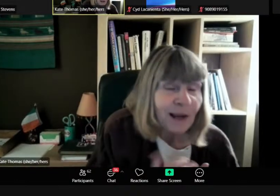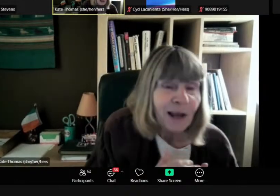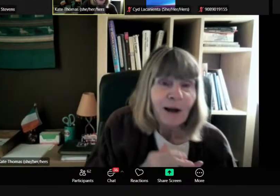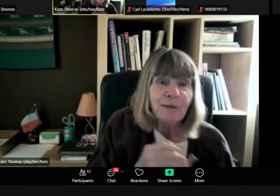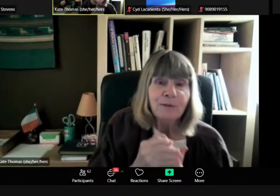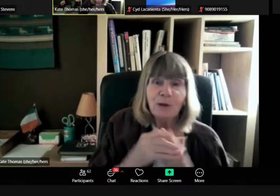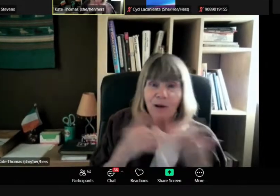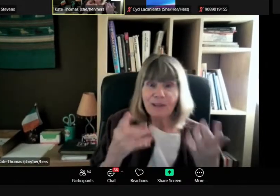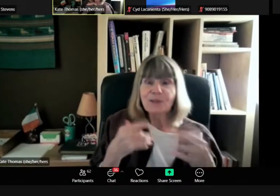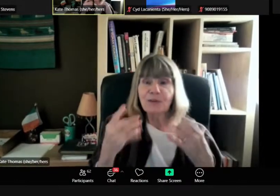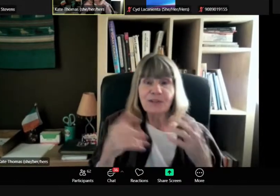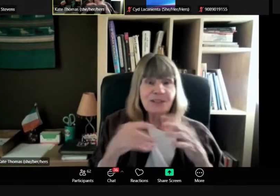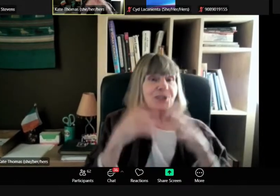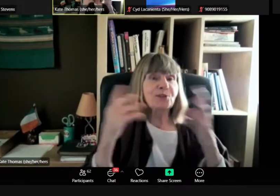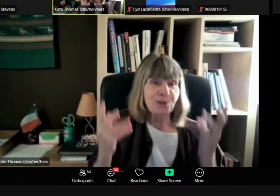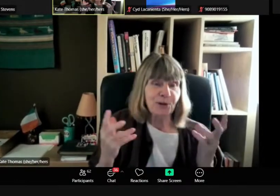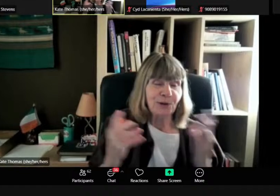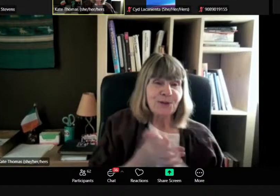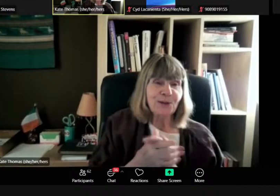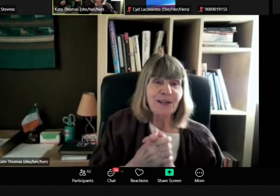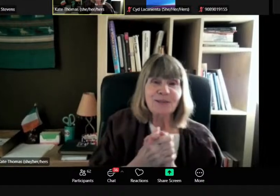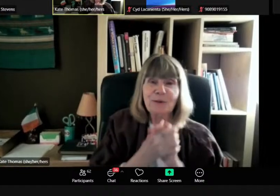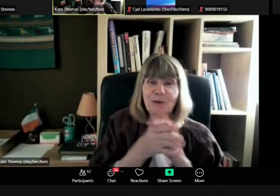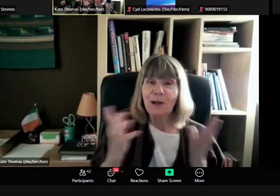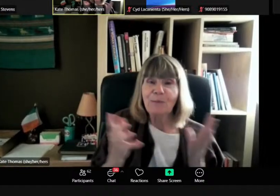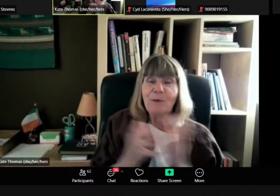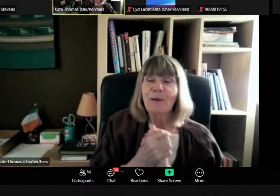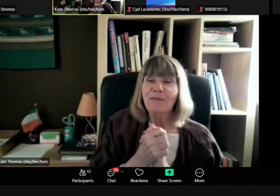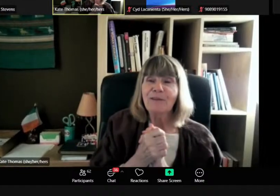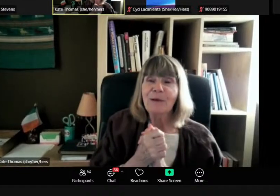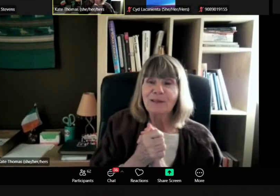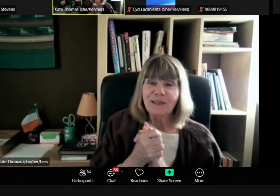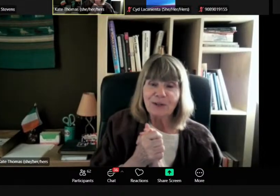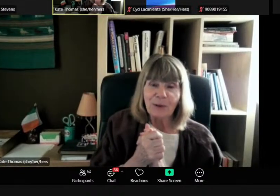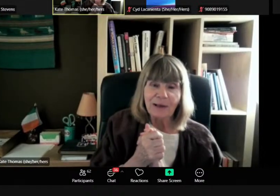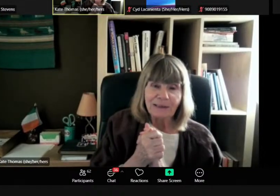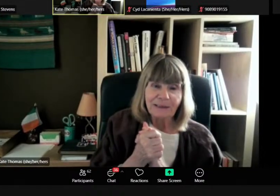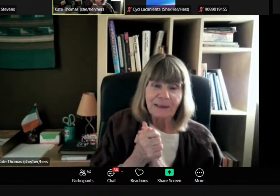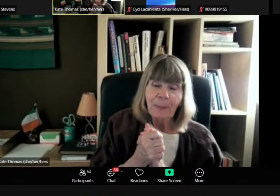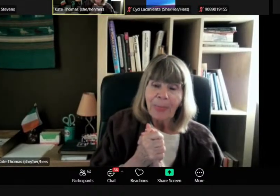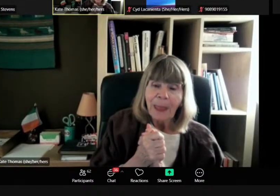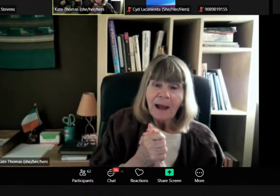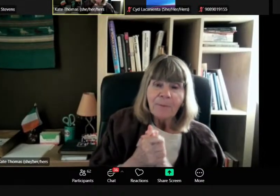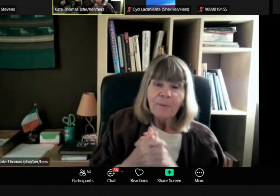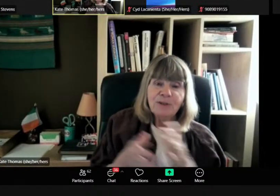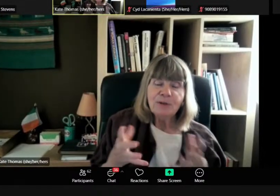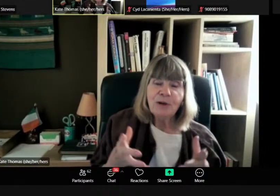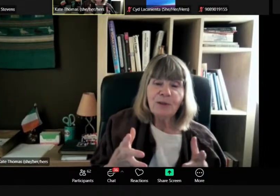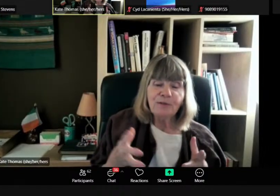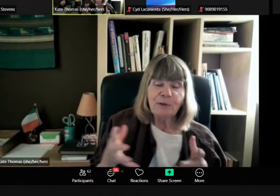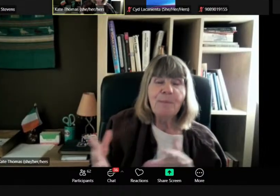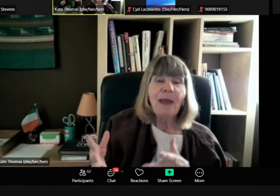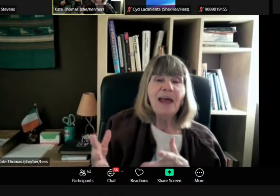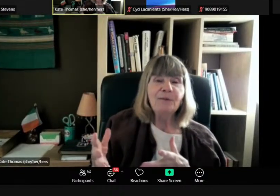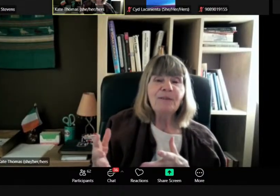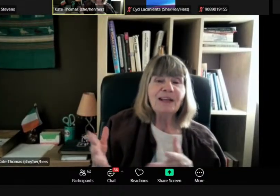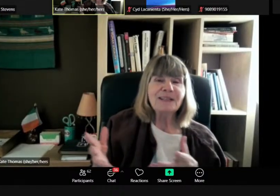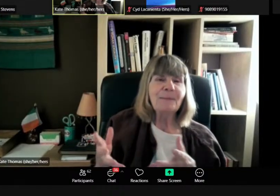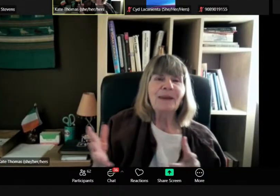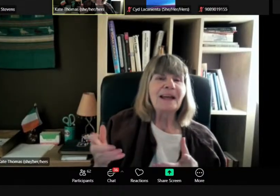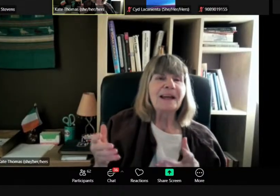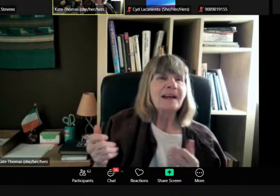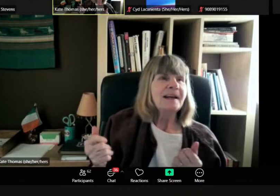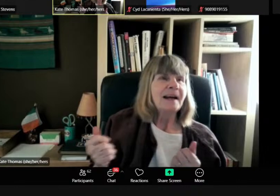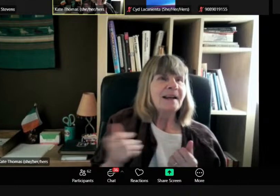believe, and we're talking sort of sister circles, so I guess we're talking more about female sexuality a little. We do know that for men, we've got